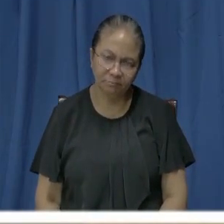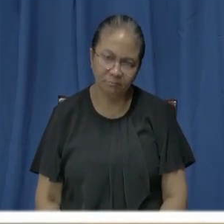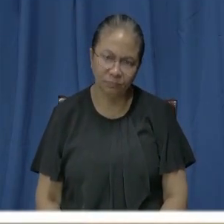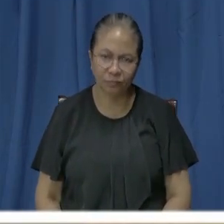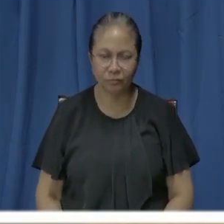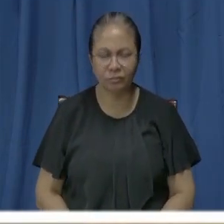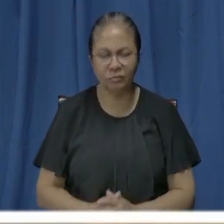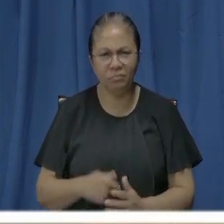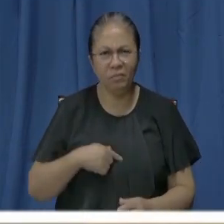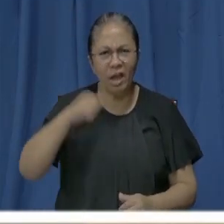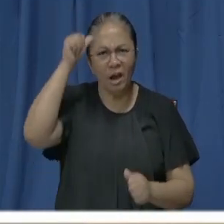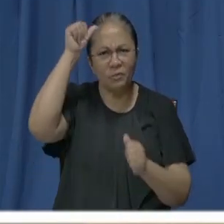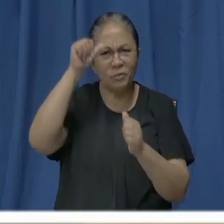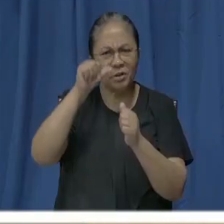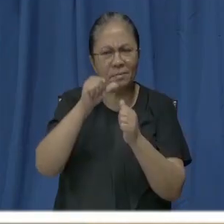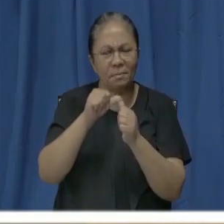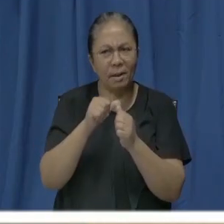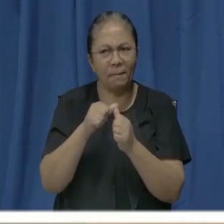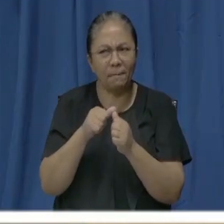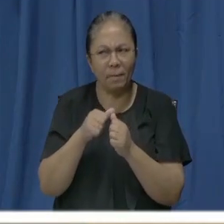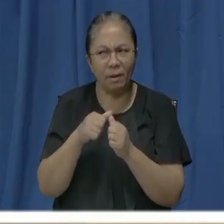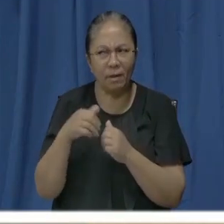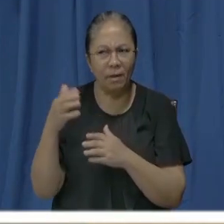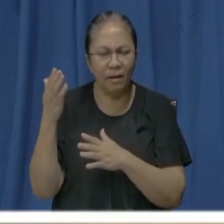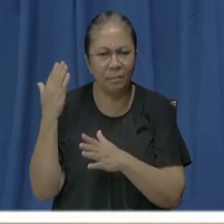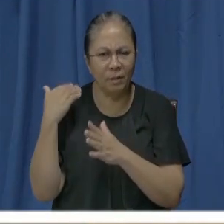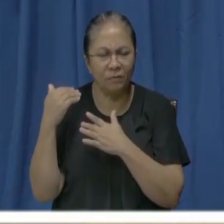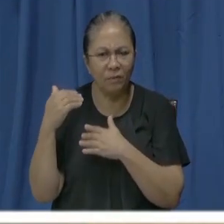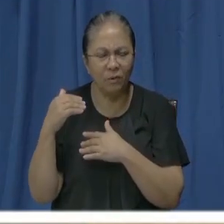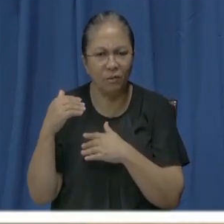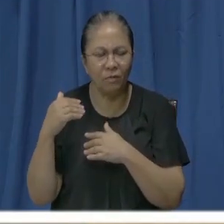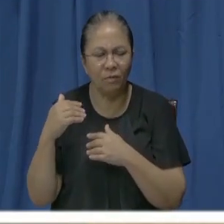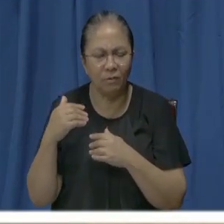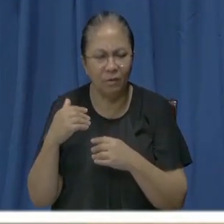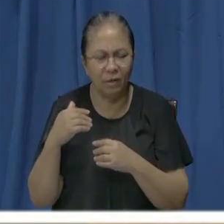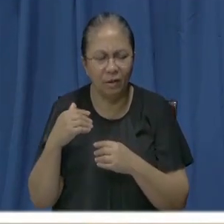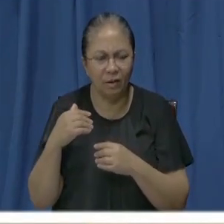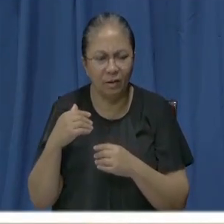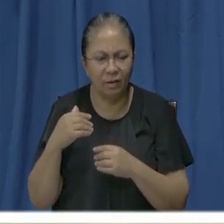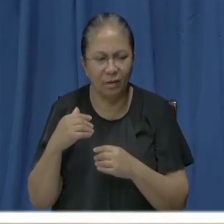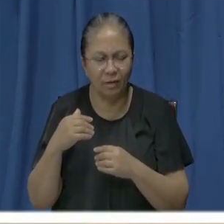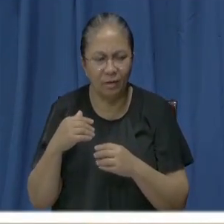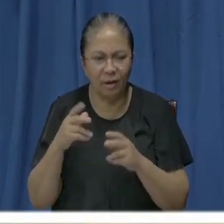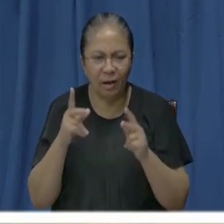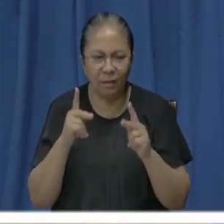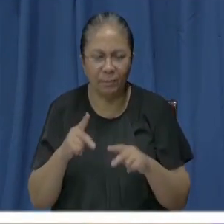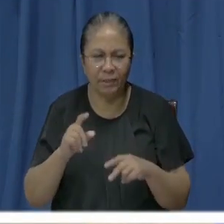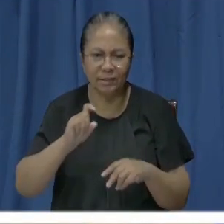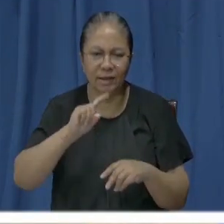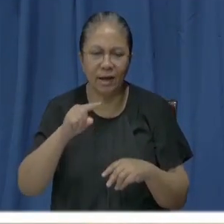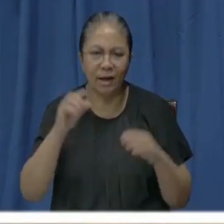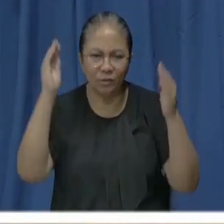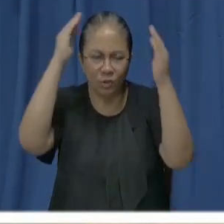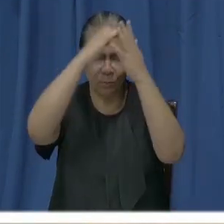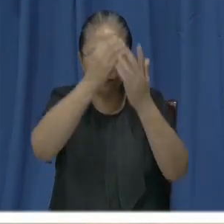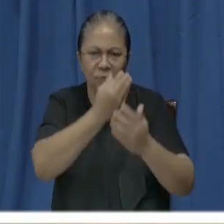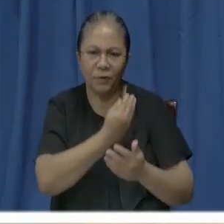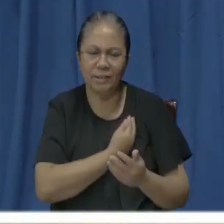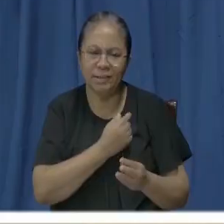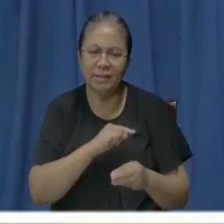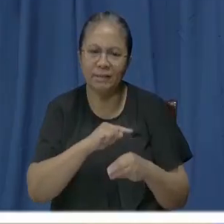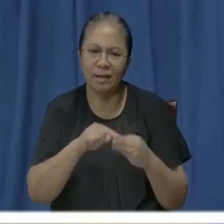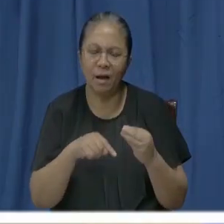when in the plane with the journalist, somebody asked Pope Francis a question